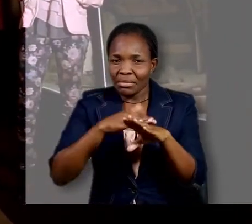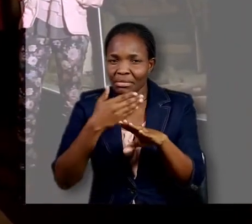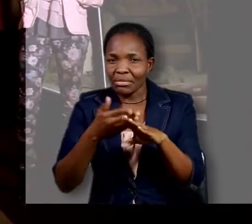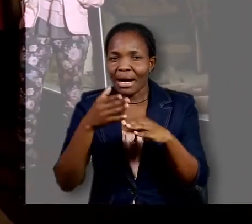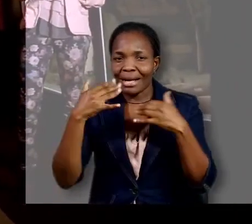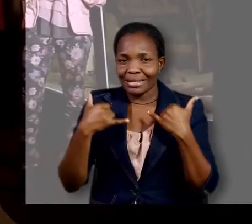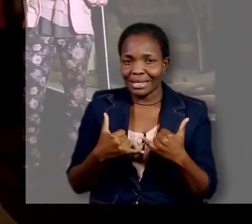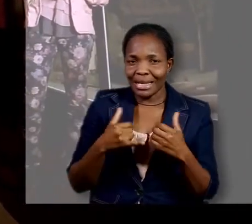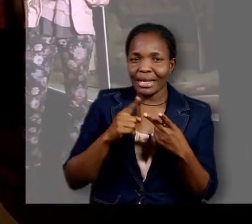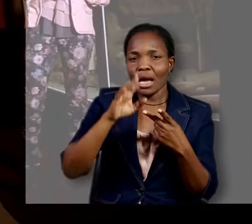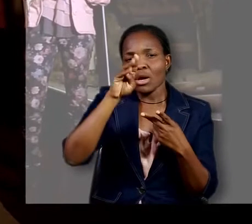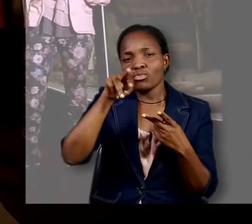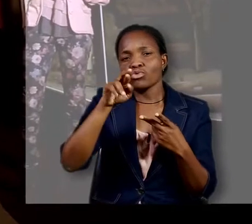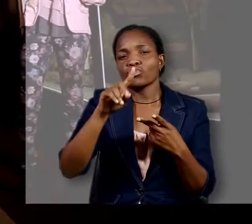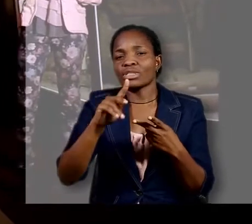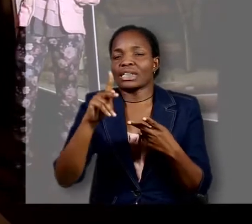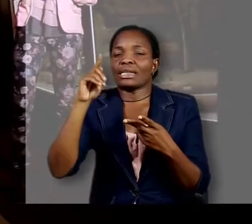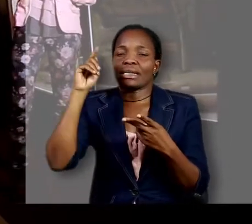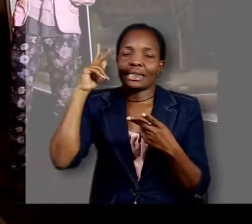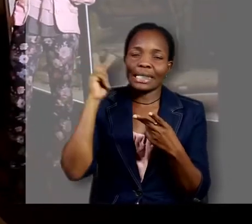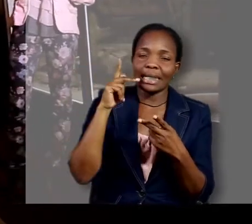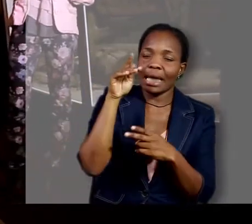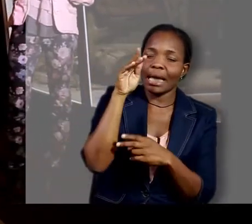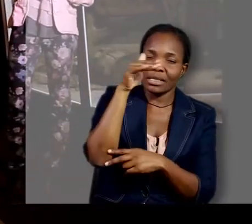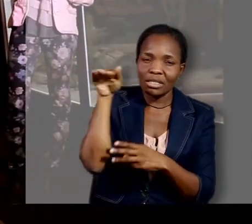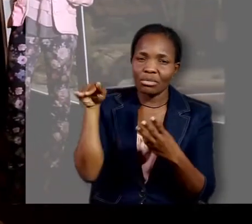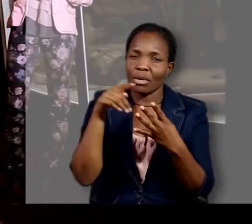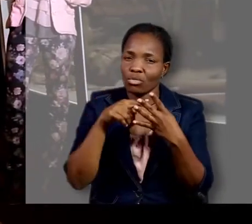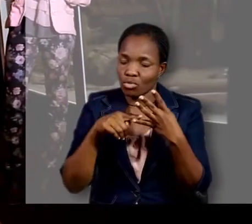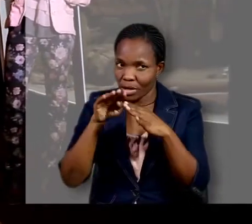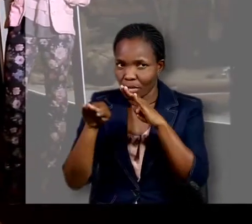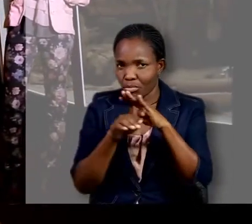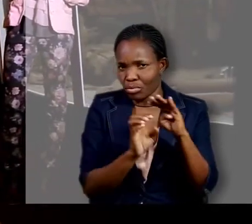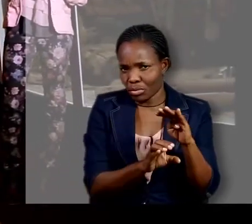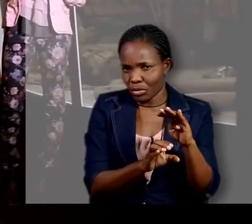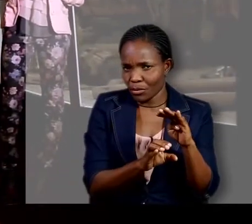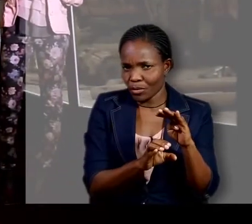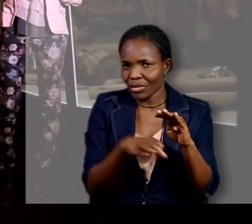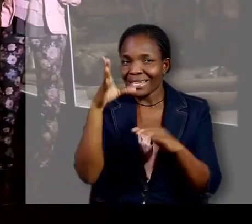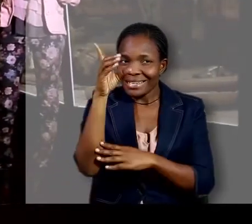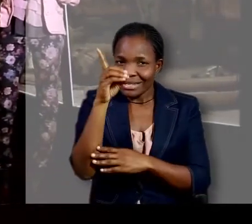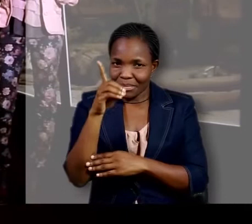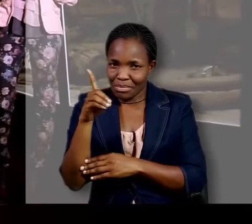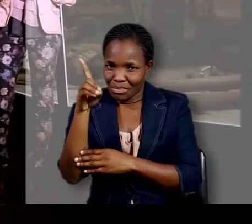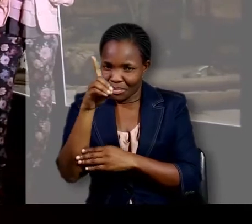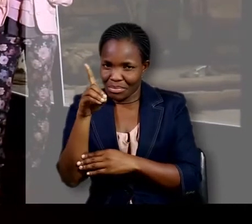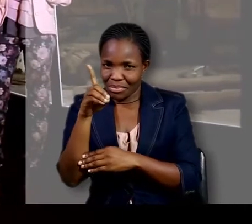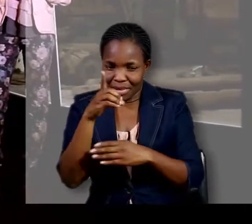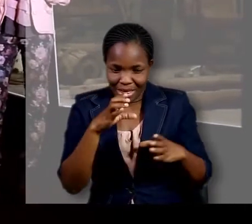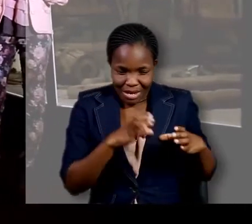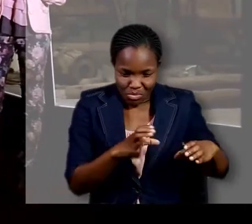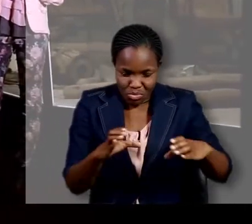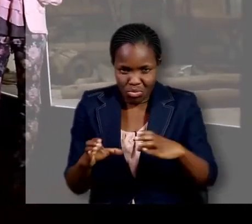category. The democracies are categorized by manipulation of law, frequent constitutional